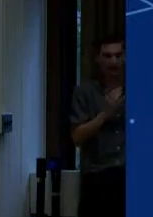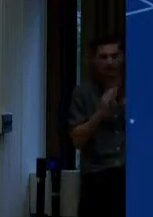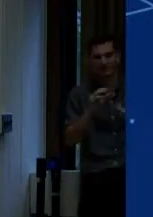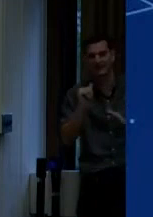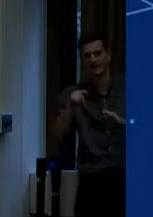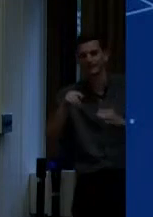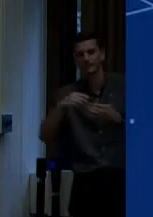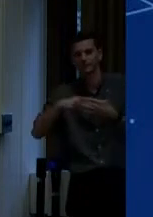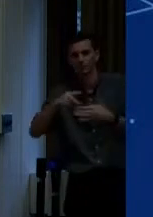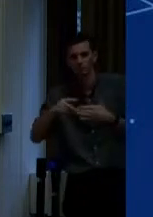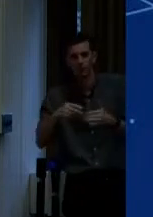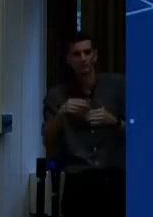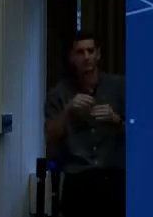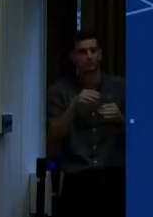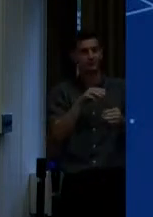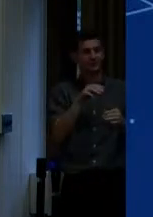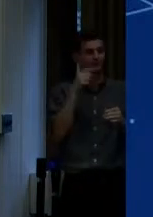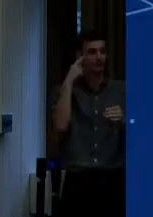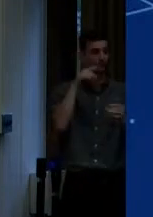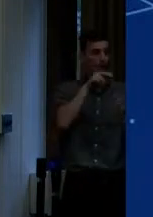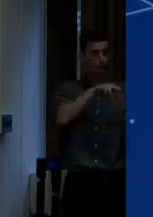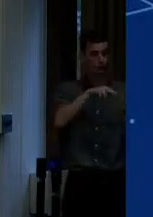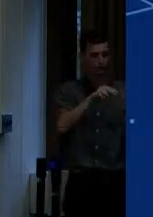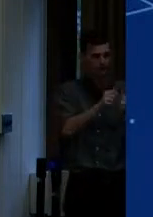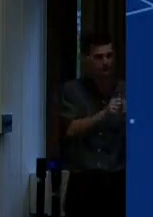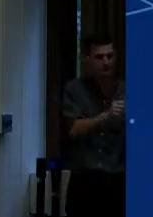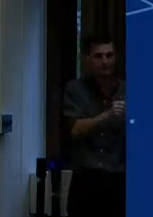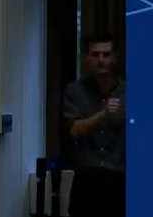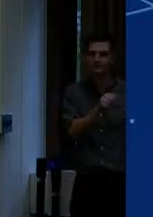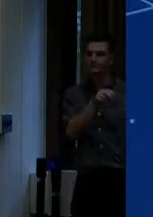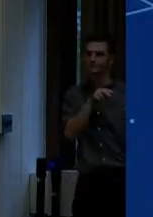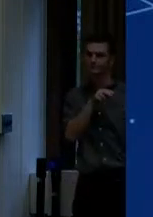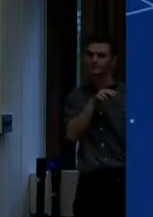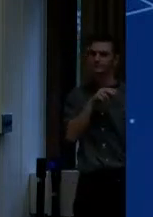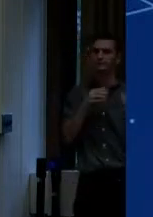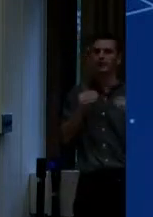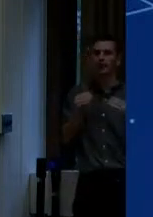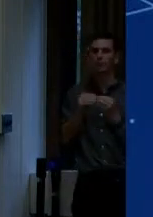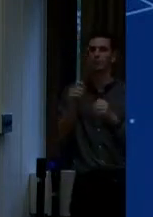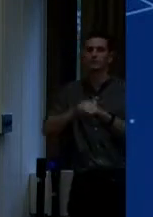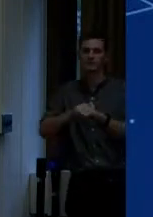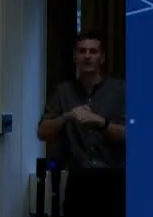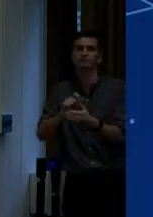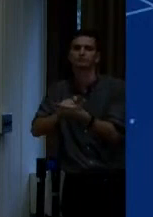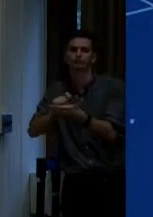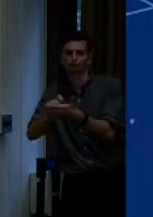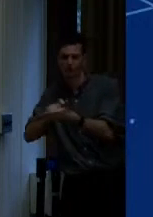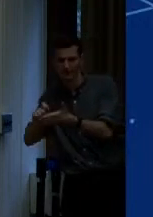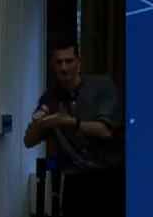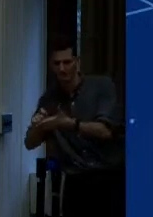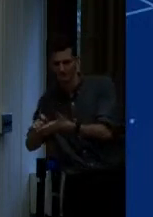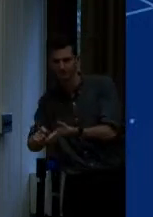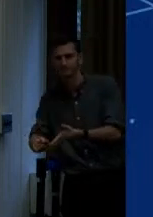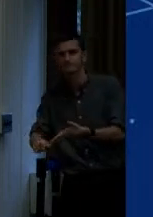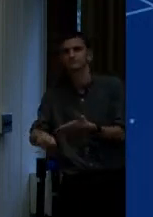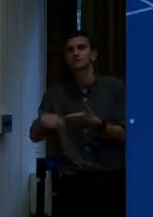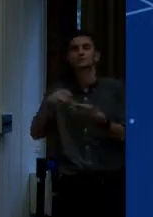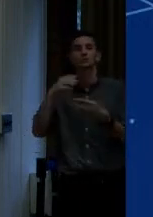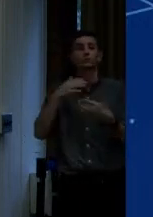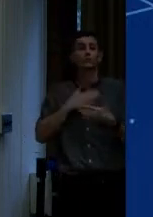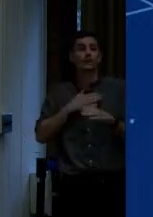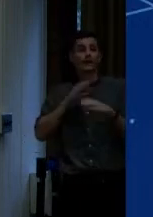back on literature to allow more time to writing. And so, for example, in my 11th grade class, I only cover three